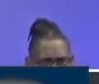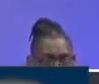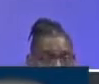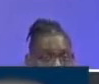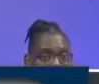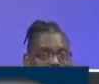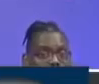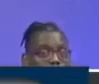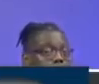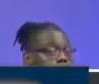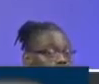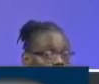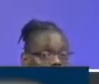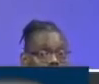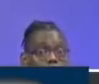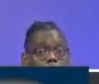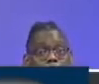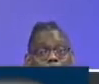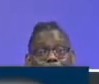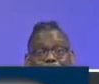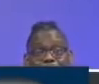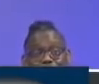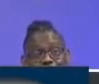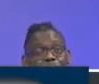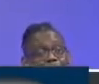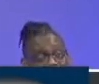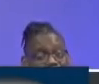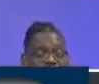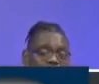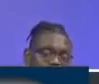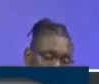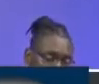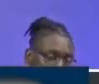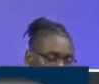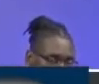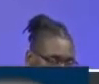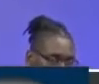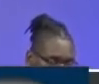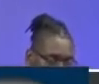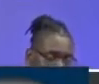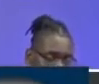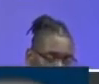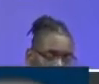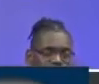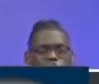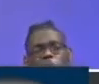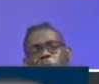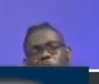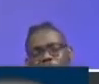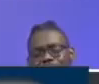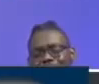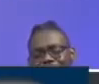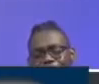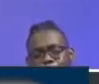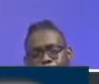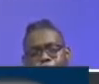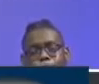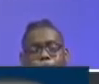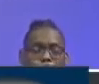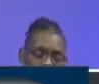We did say a while back that we will consider the therapeutic nature